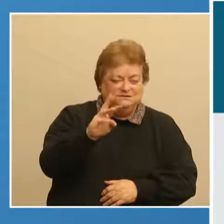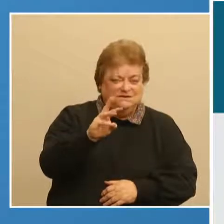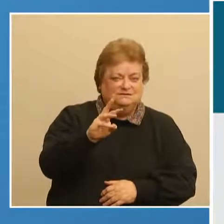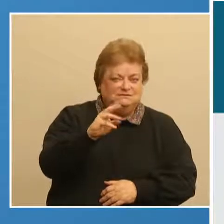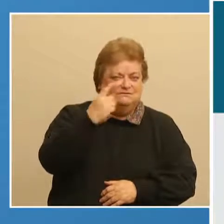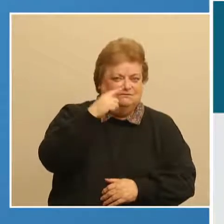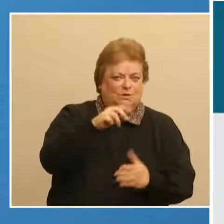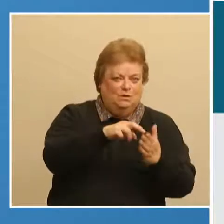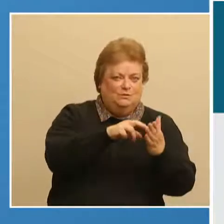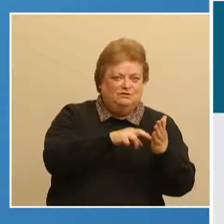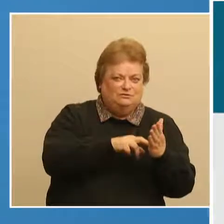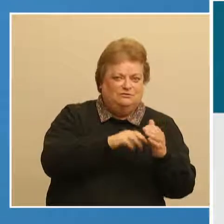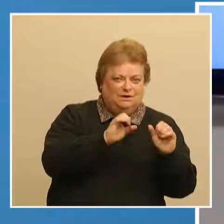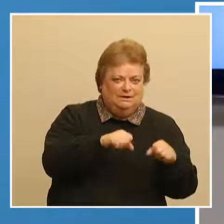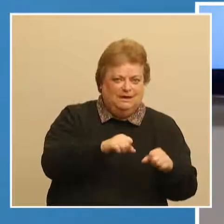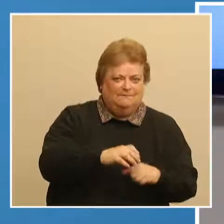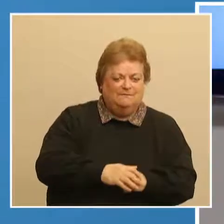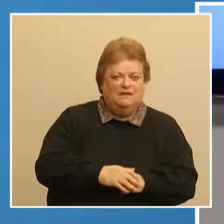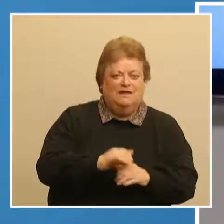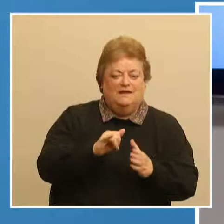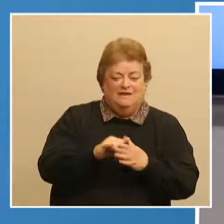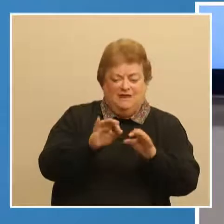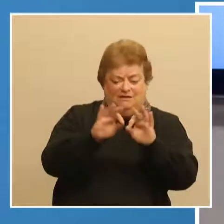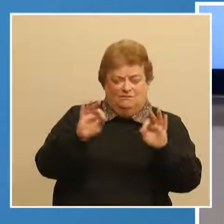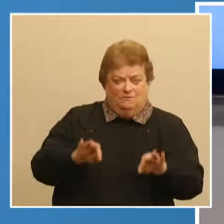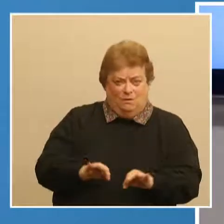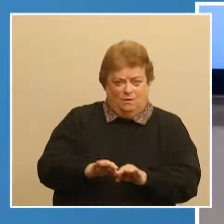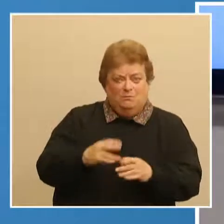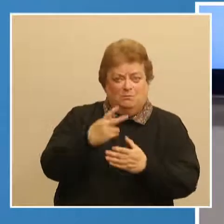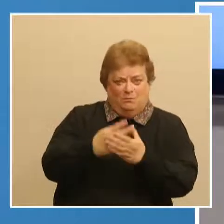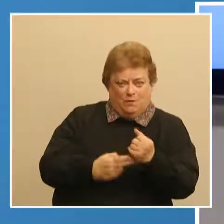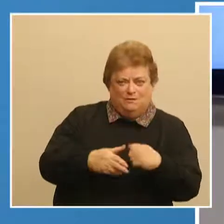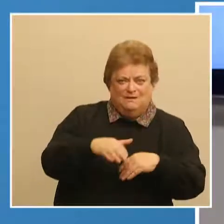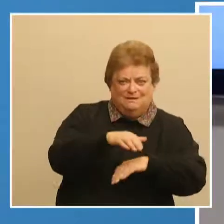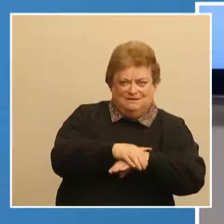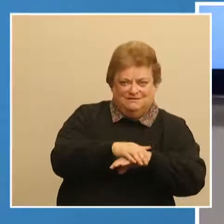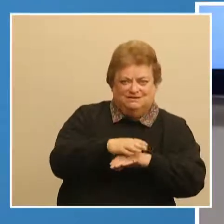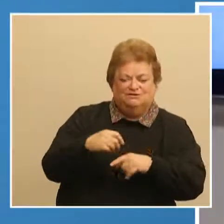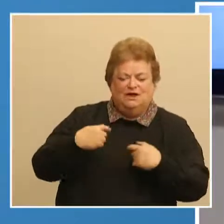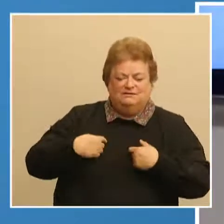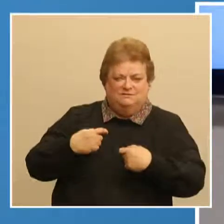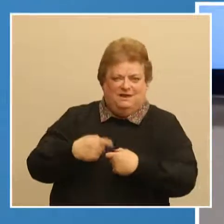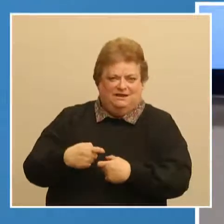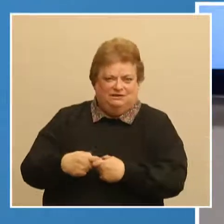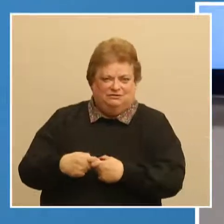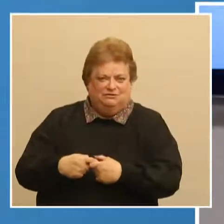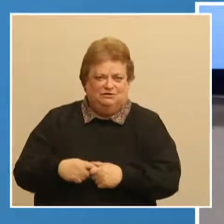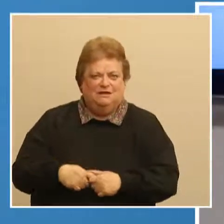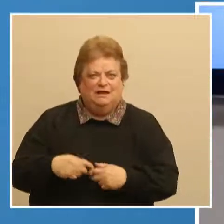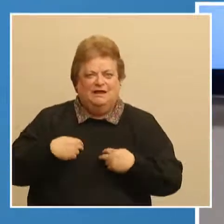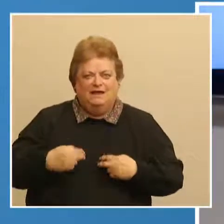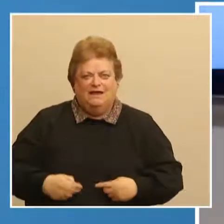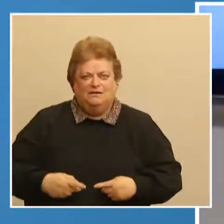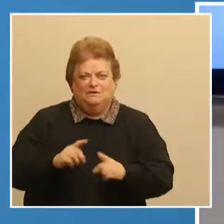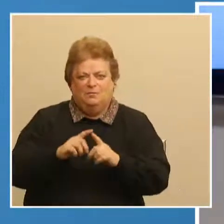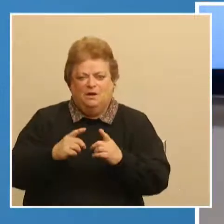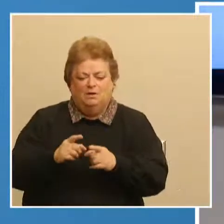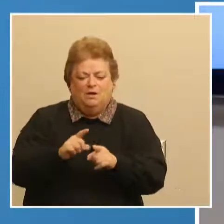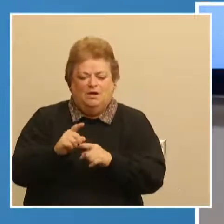402-441-8006 to register. This form is available in English and Spanish. The health department also